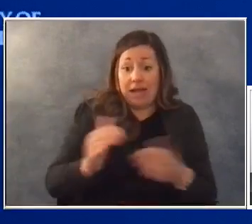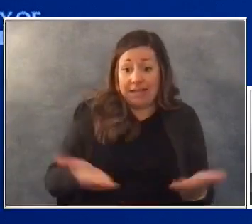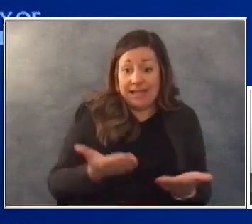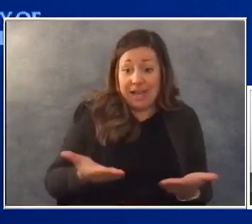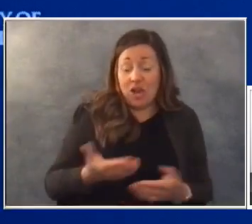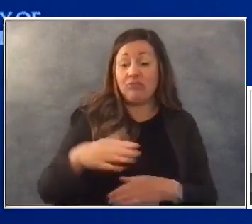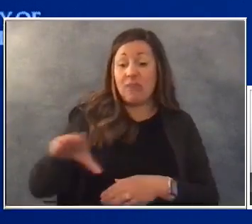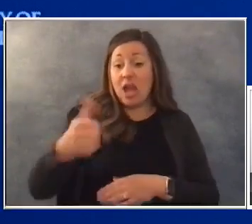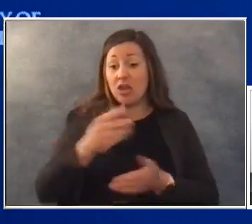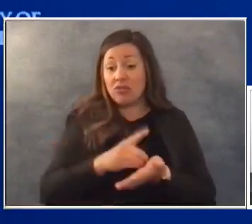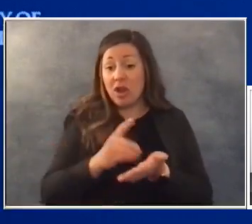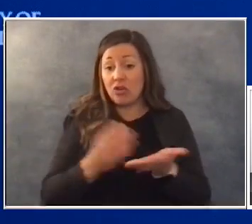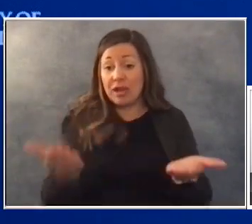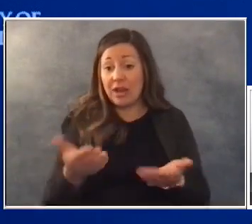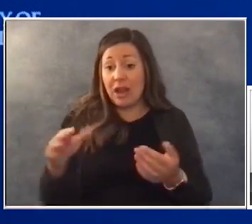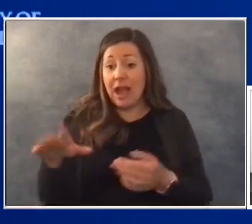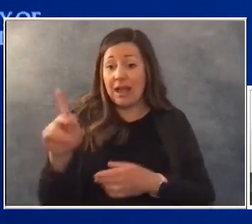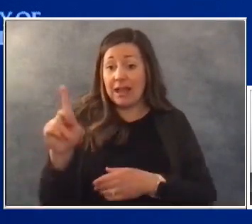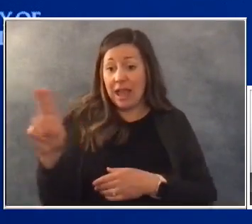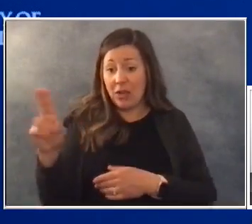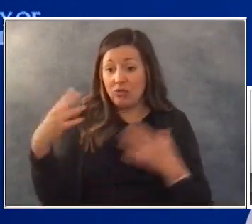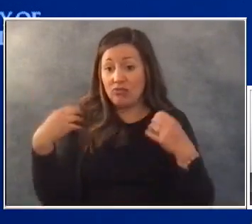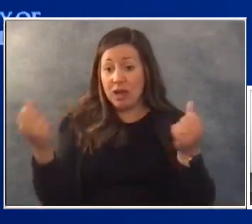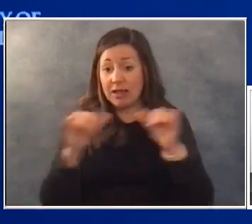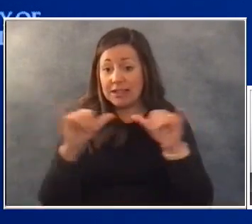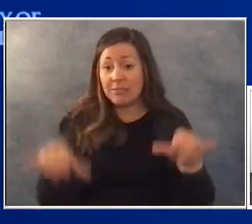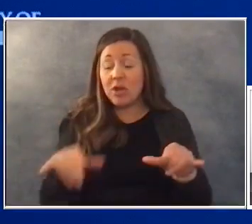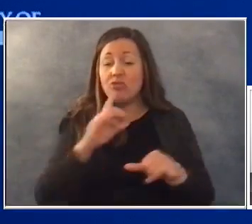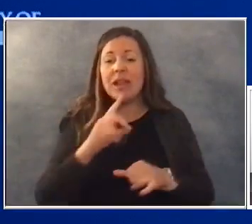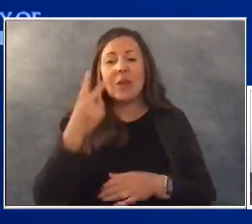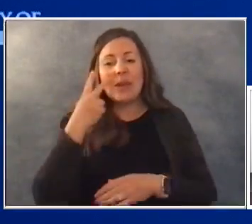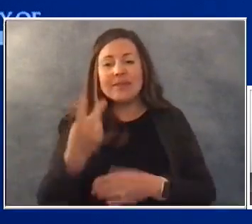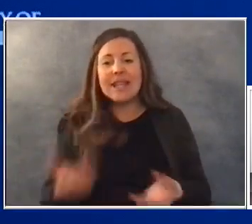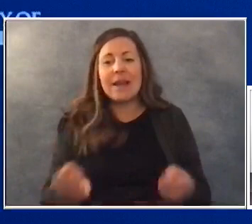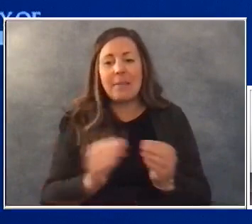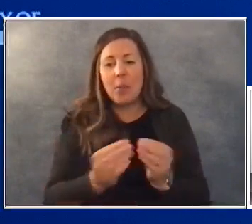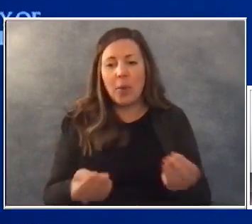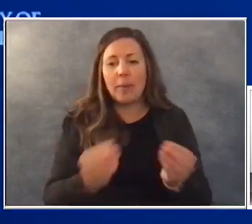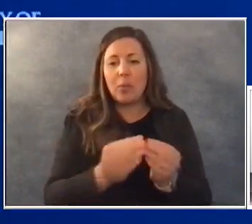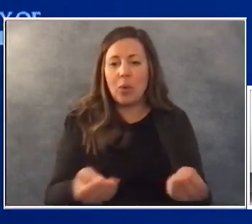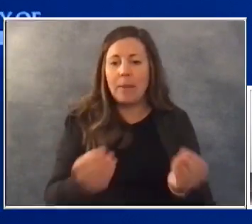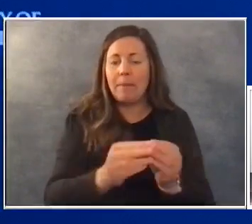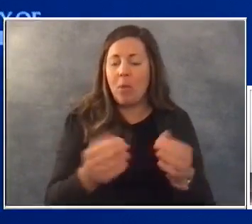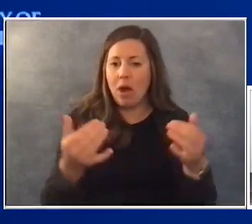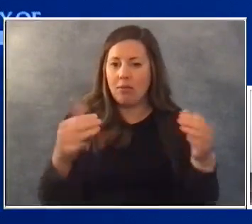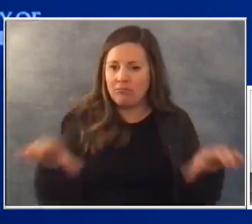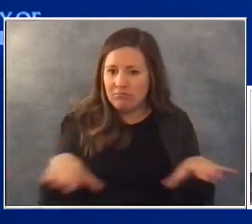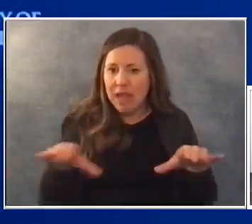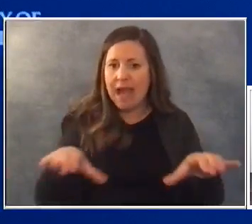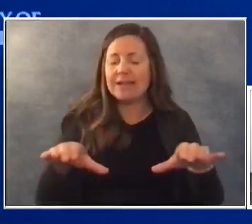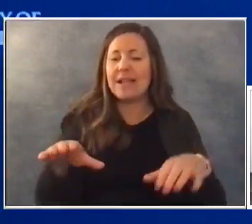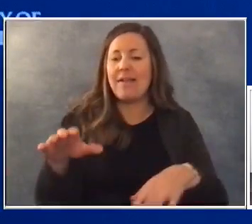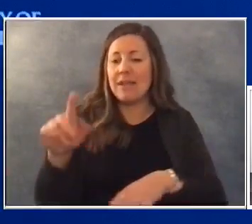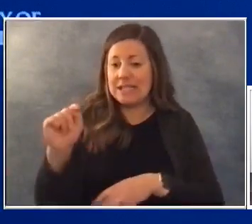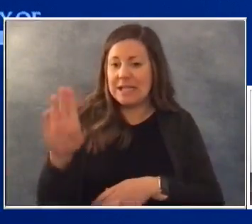the health system, we have seen more and more active TB cases as well. Luckily, we have